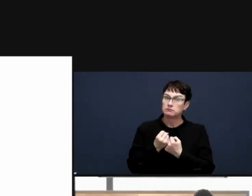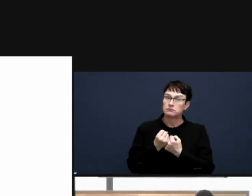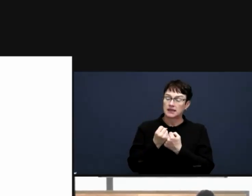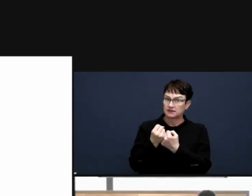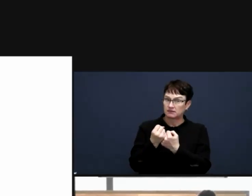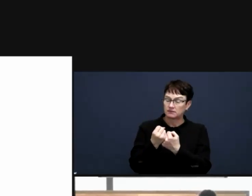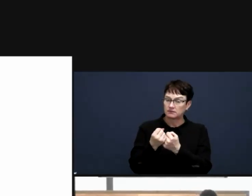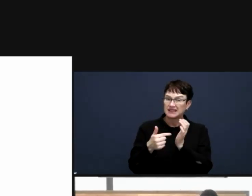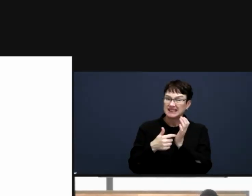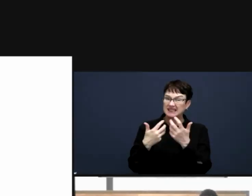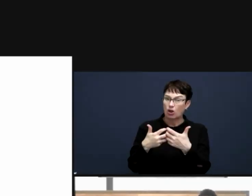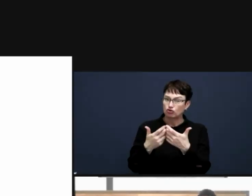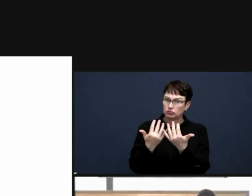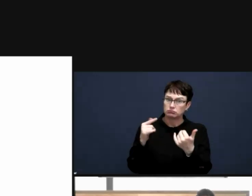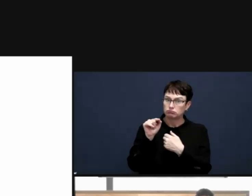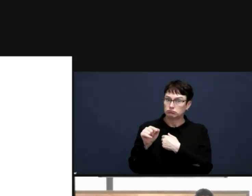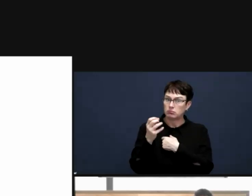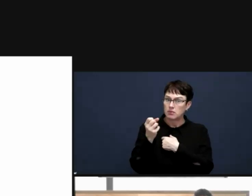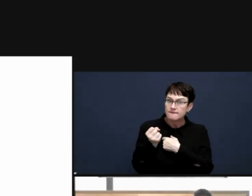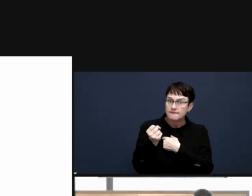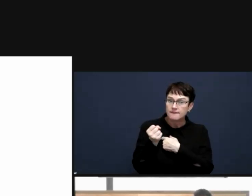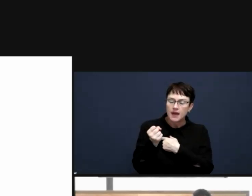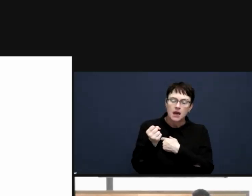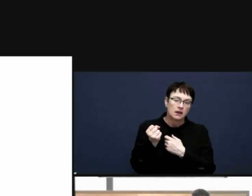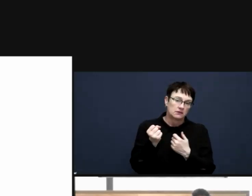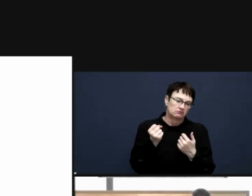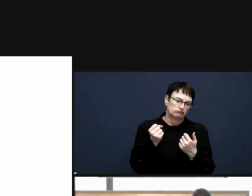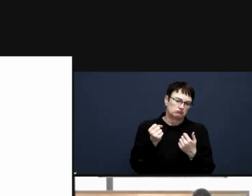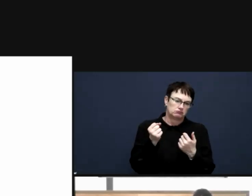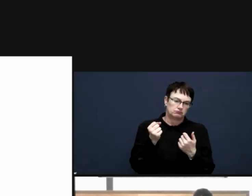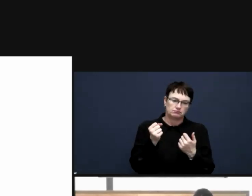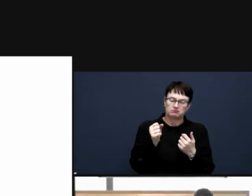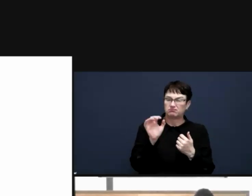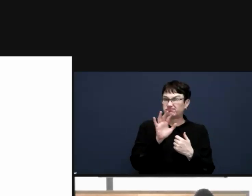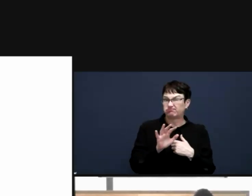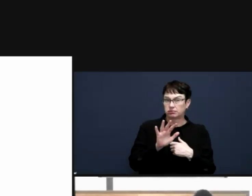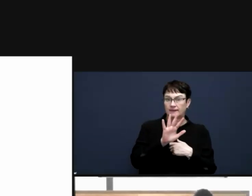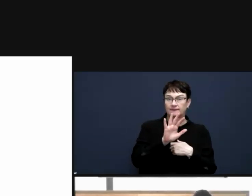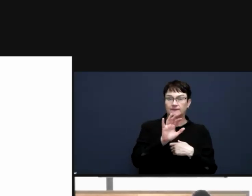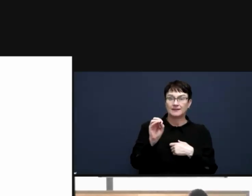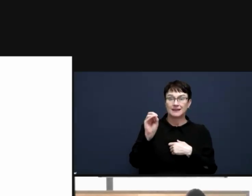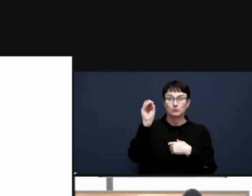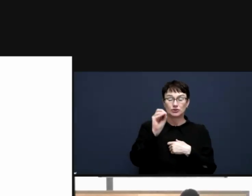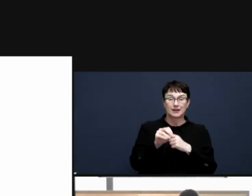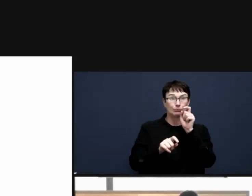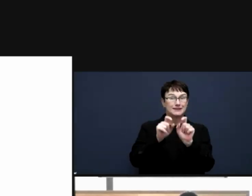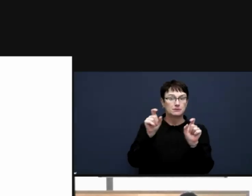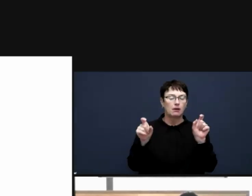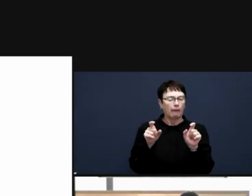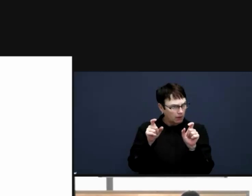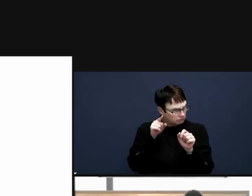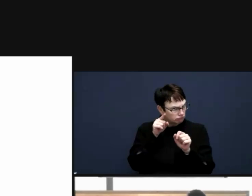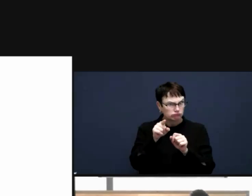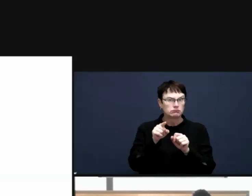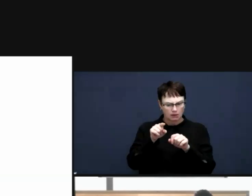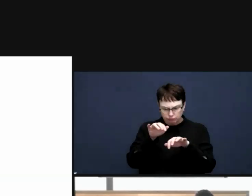Around 50% of the users uses assistive features, accessibility features. And on the